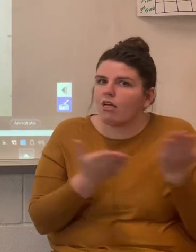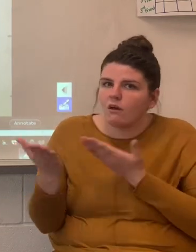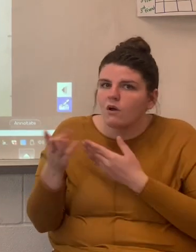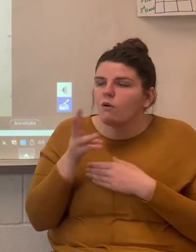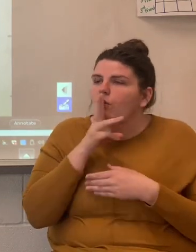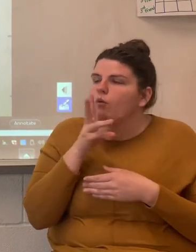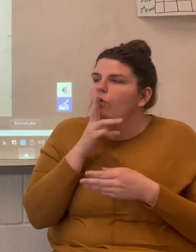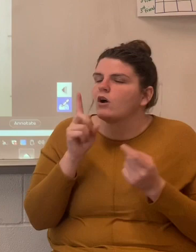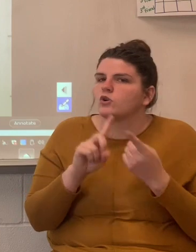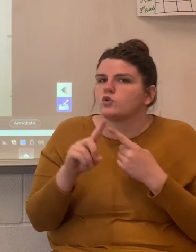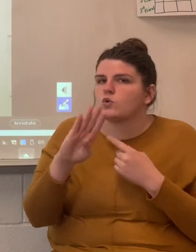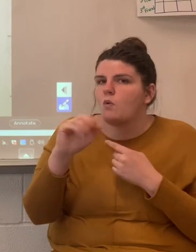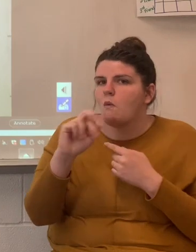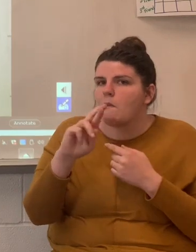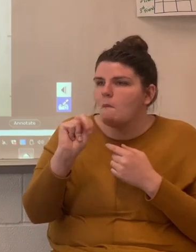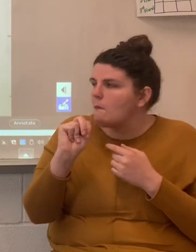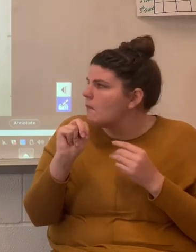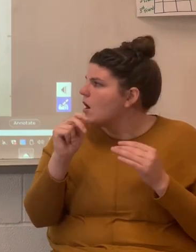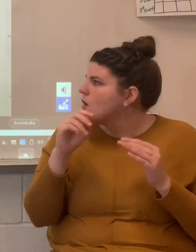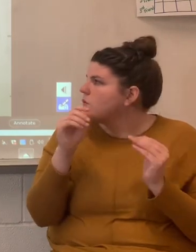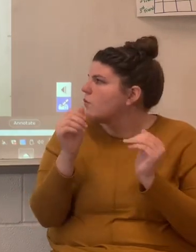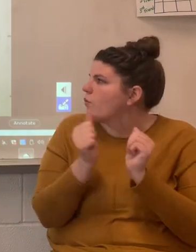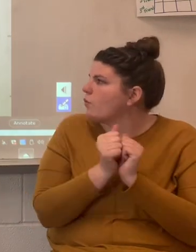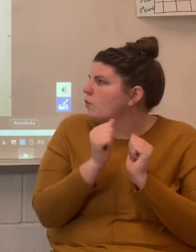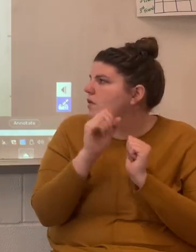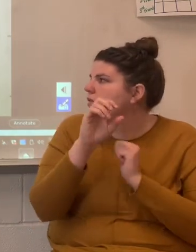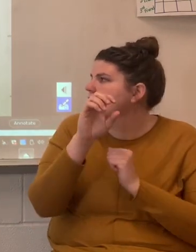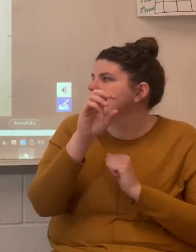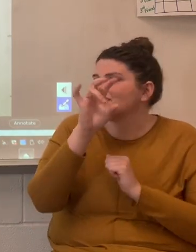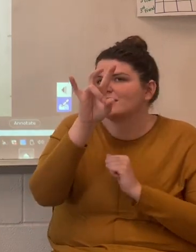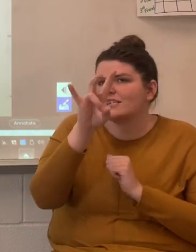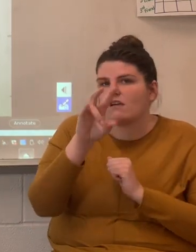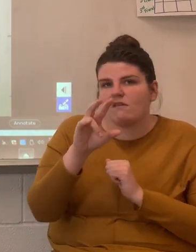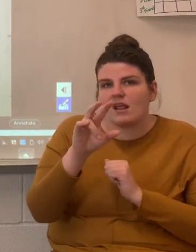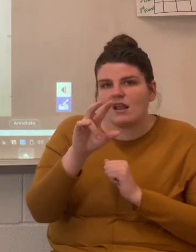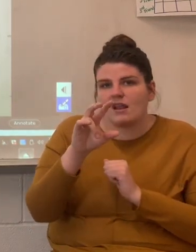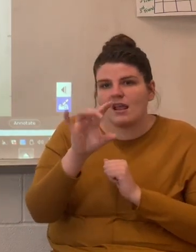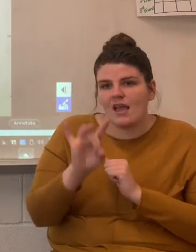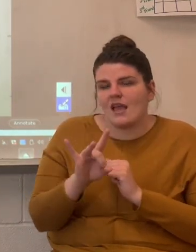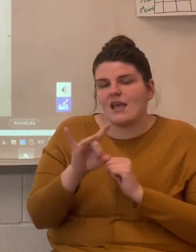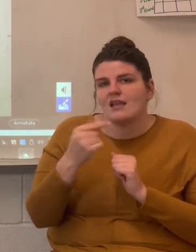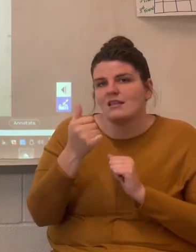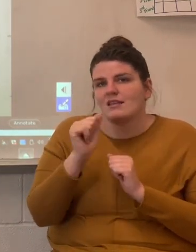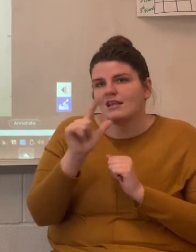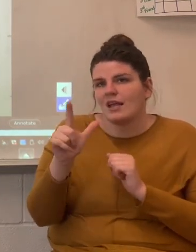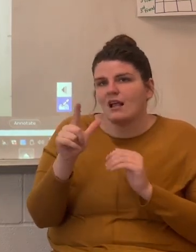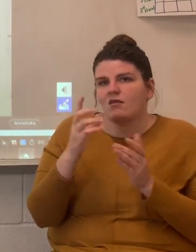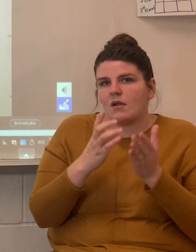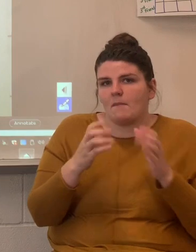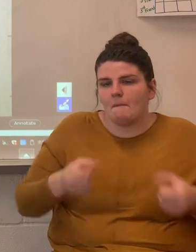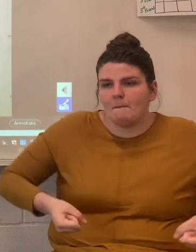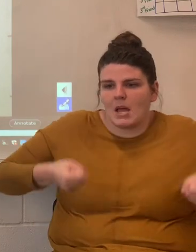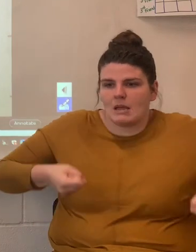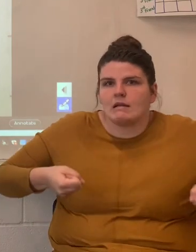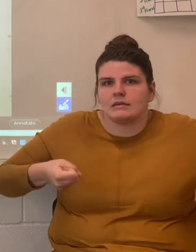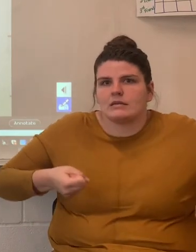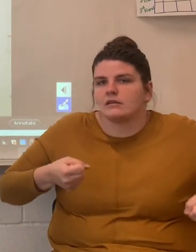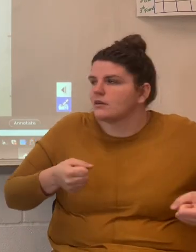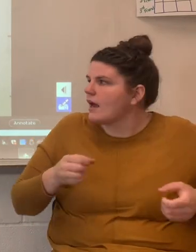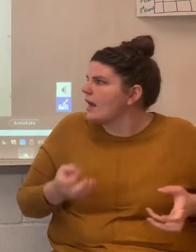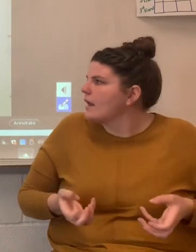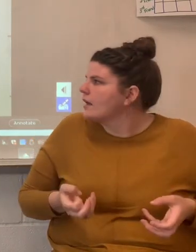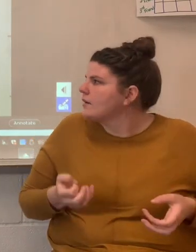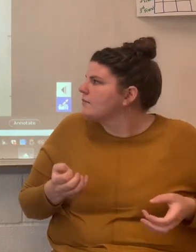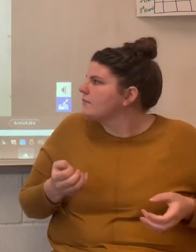bucket. If she hauls 12 buckets of water, how much water does she get to the barn? So each one of her buckets are going